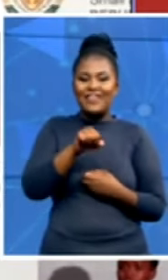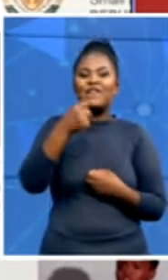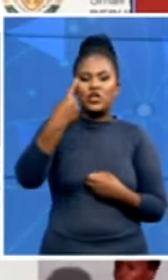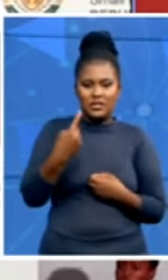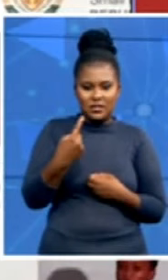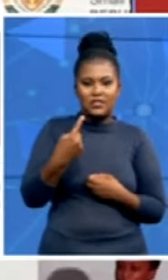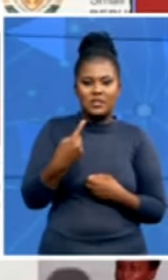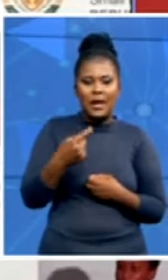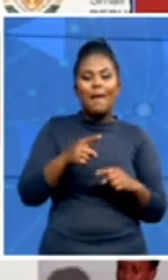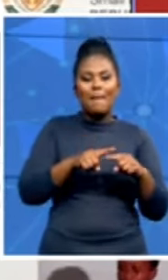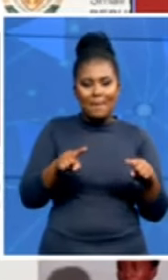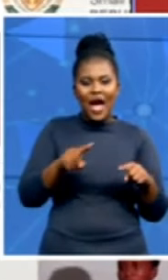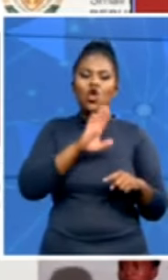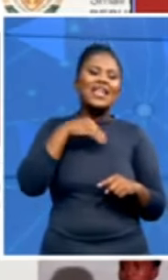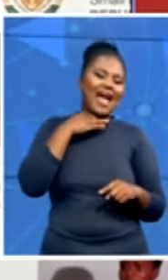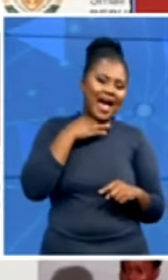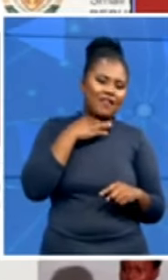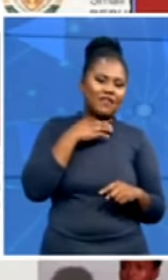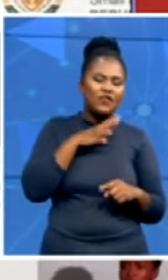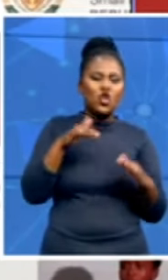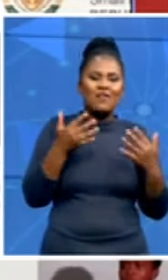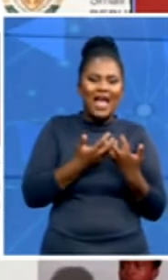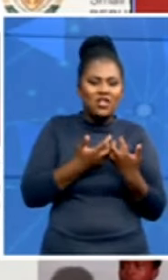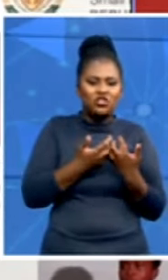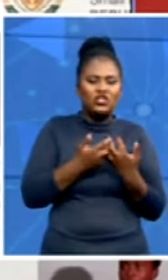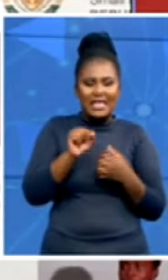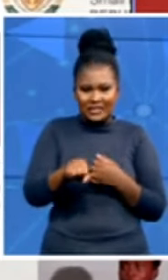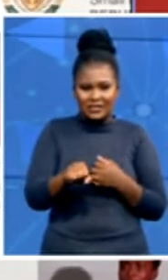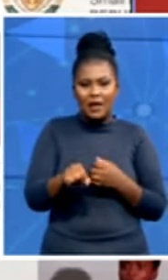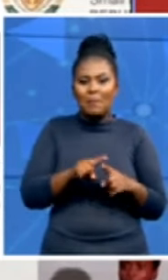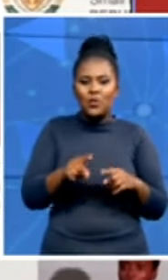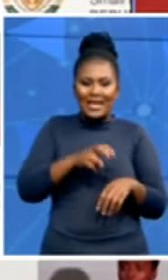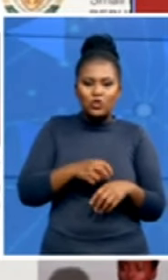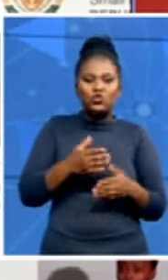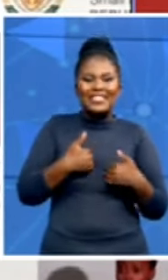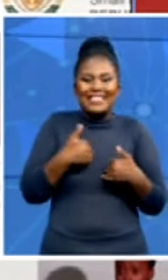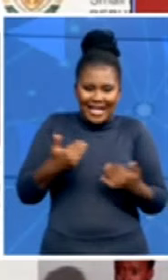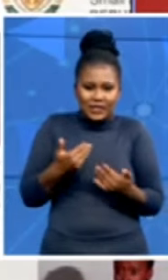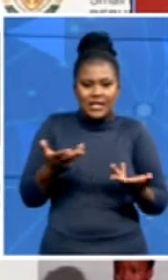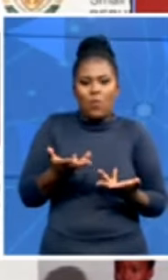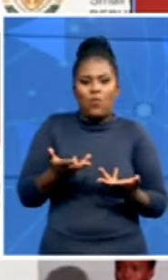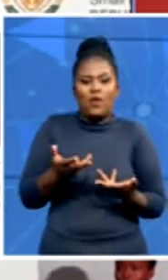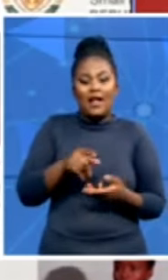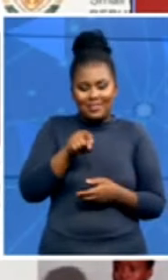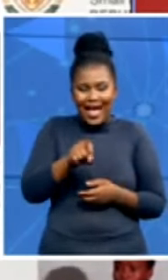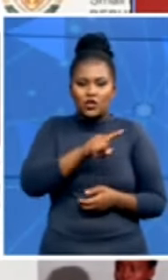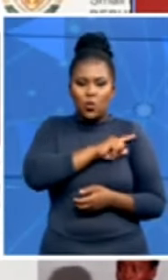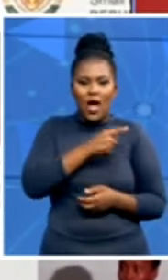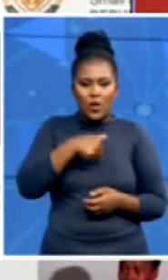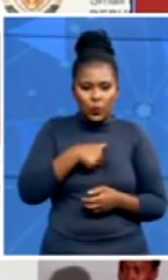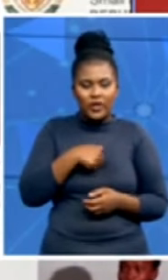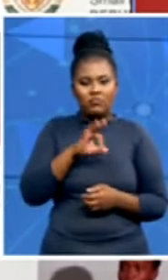not adequate. We fully agree with you, but we started somewhere. That's why also the focus is on product-based